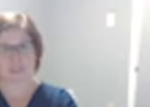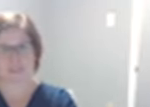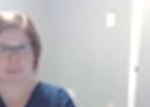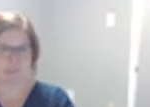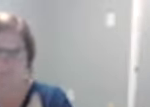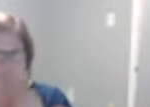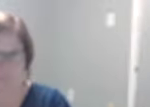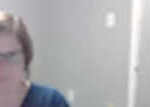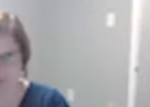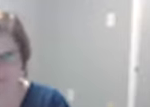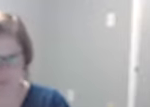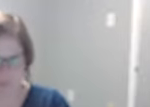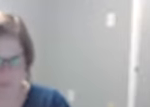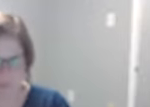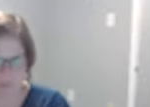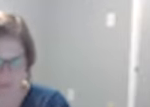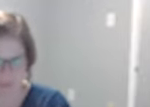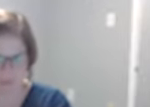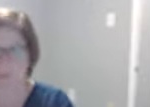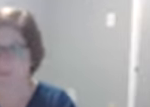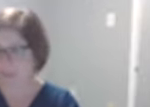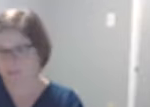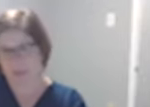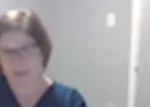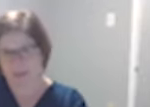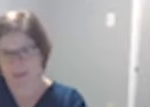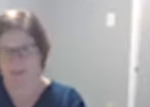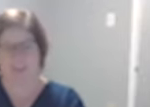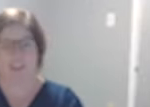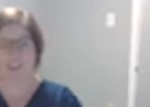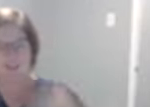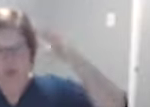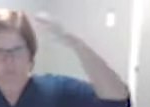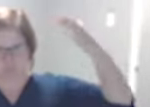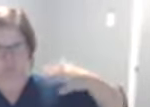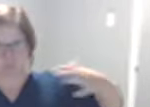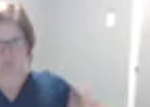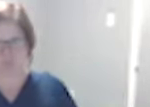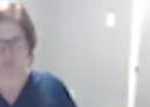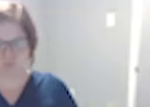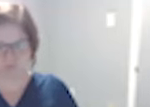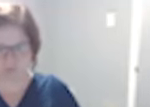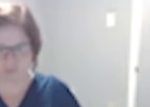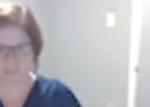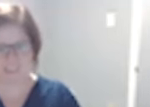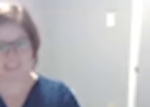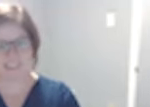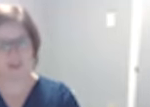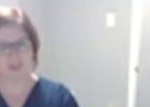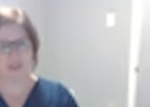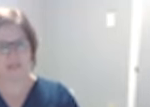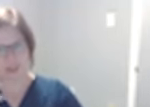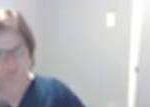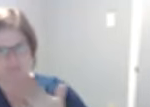EVA activity, they are surrounded by the big, huge spacesuit, and they should have a fan inside to make air circulation and water